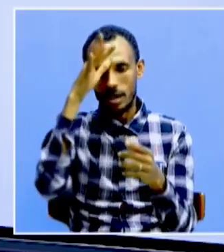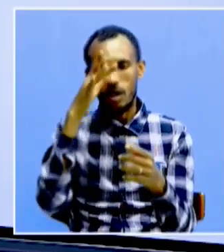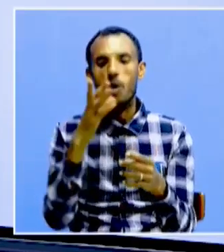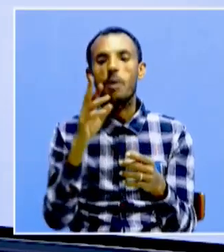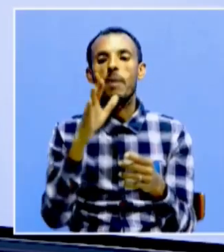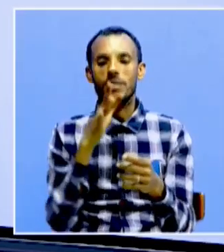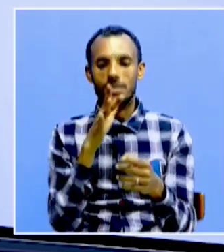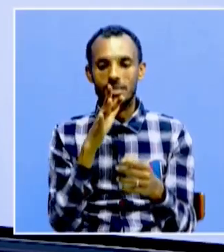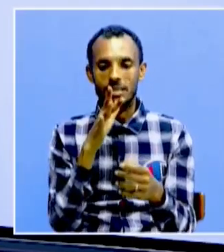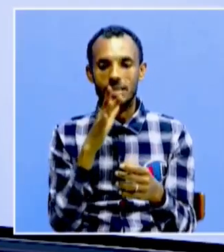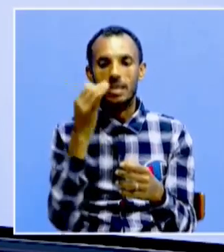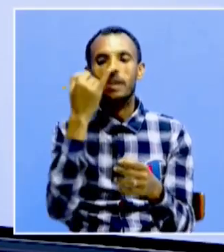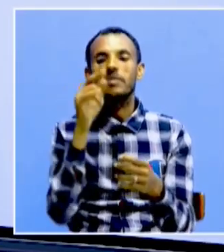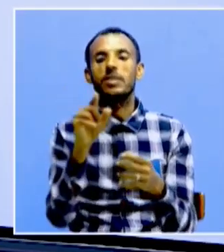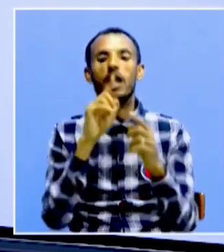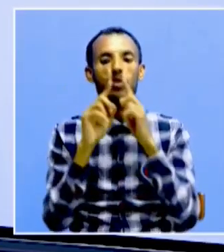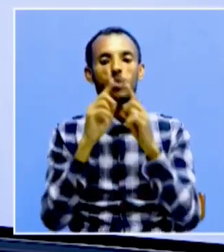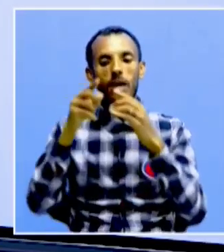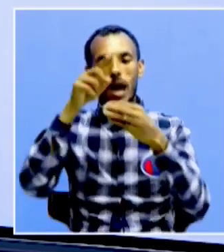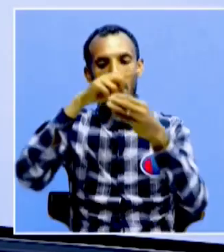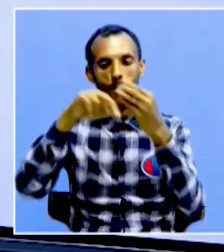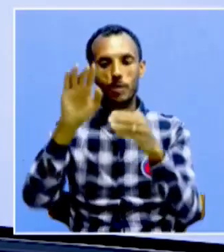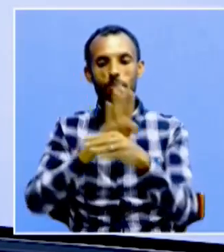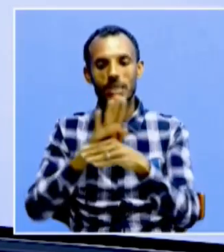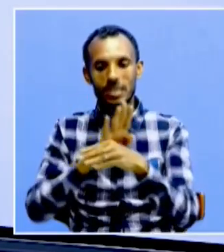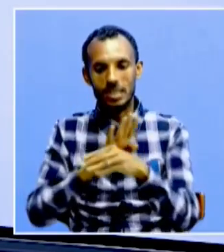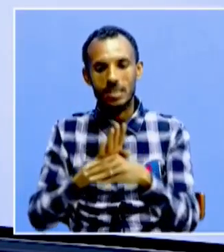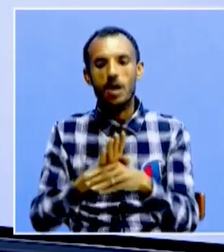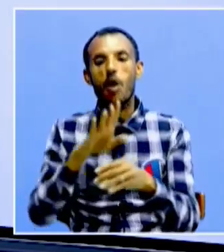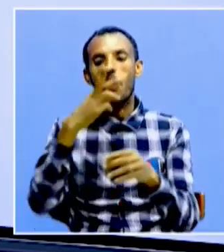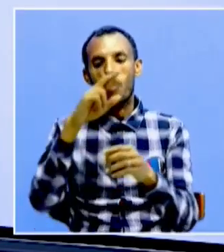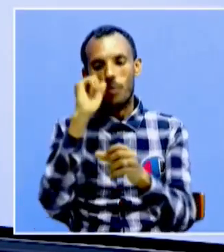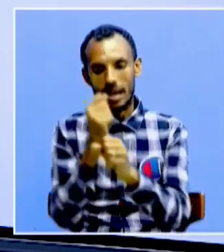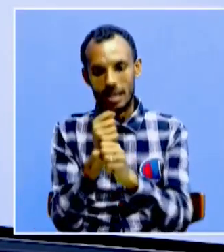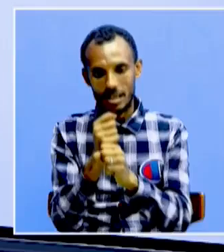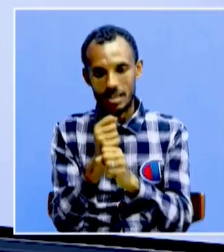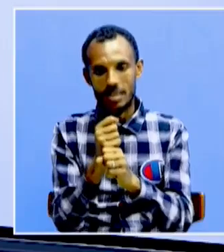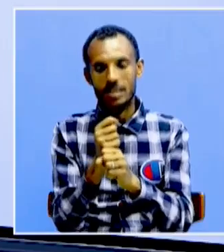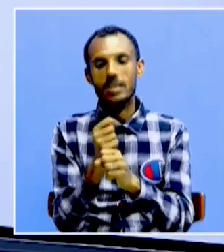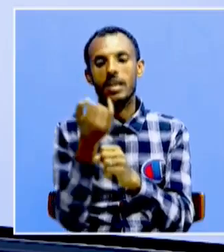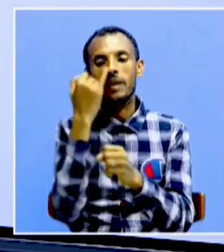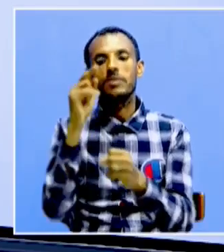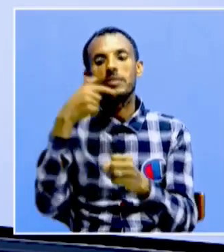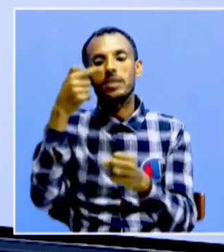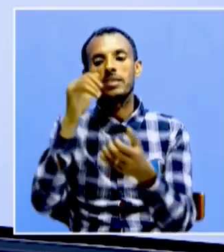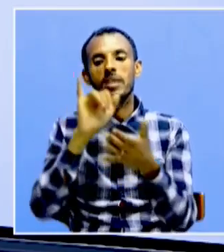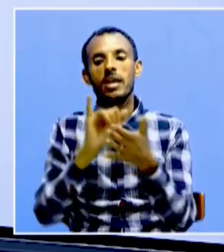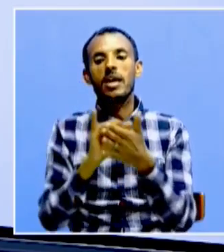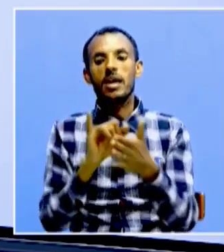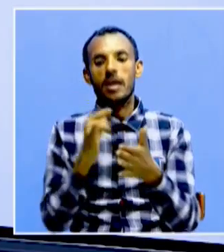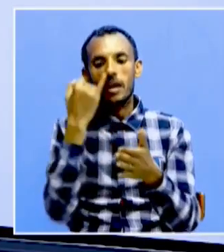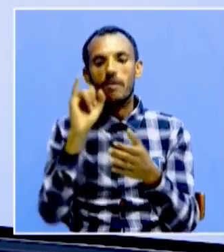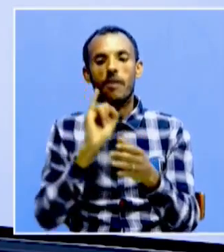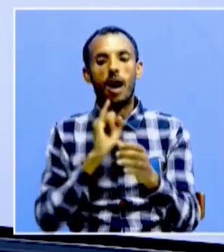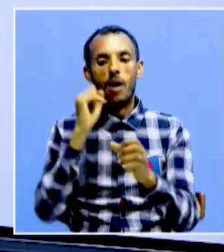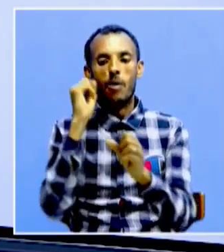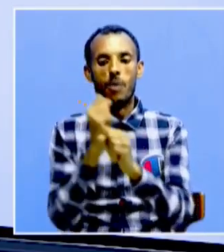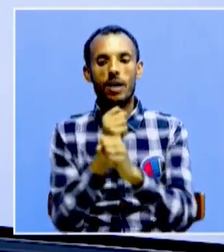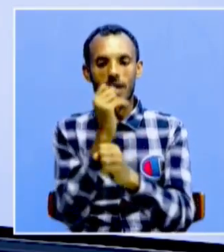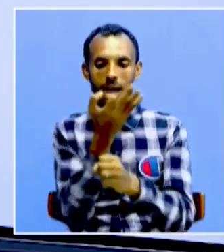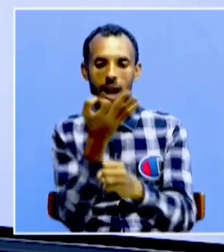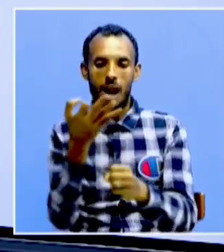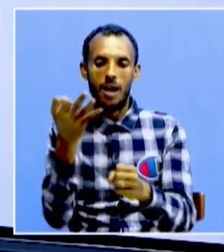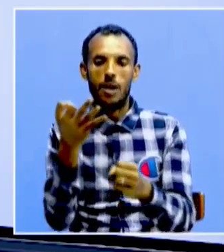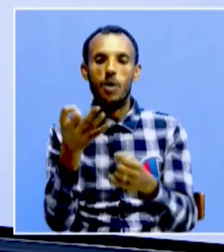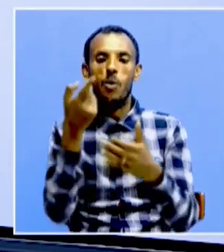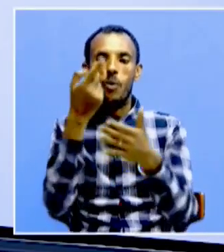mother, if they are talking about their business or their work, and if they say, if I work hard, what else